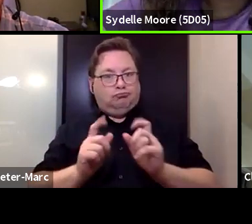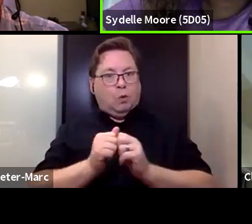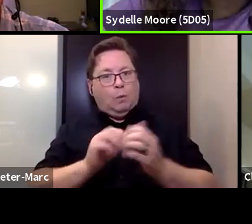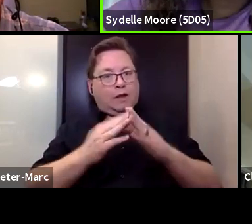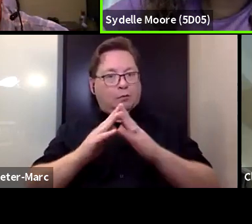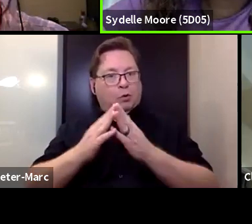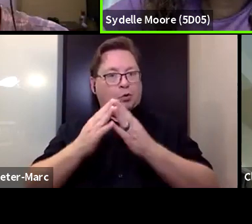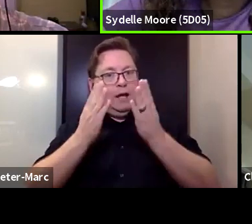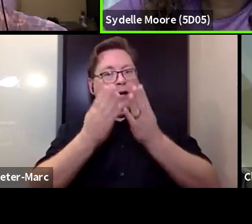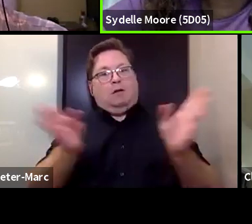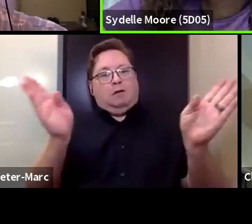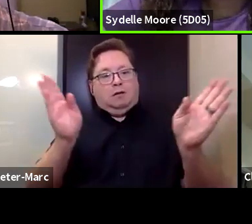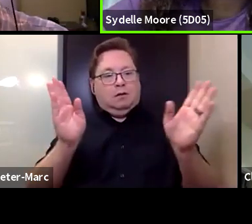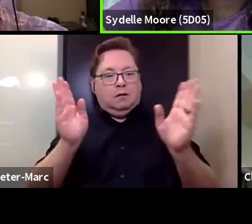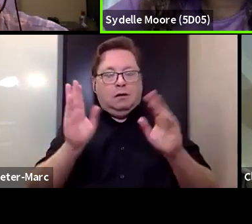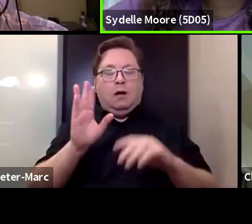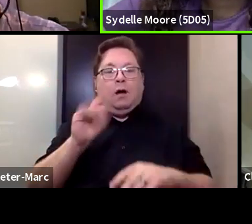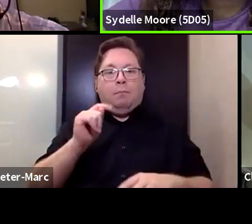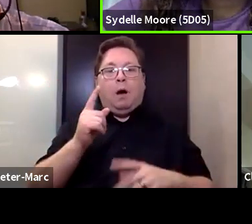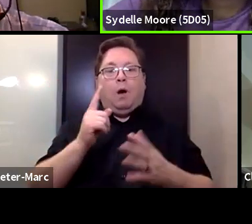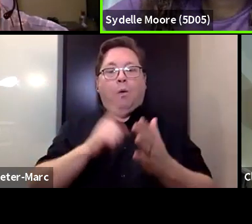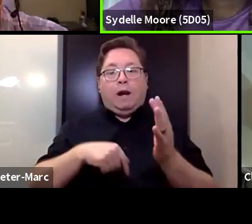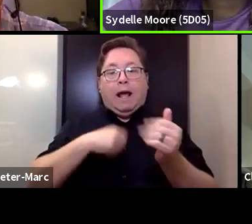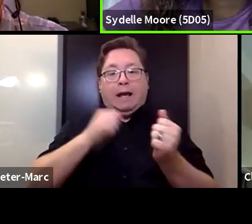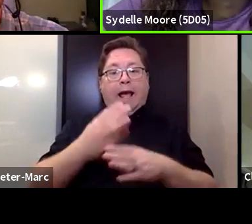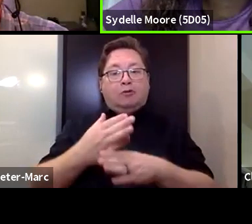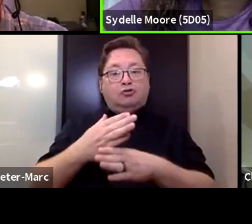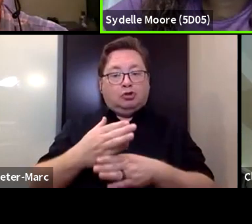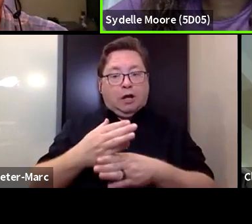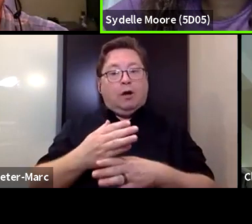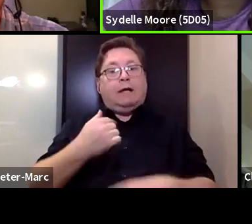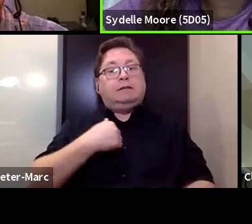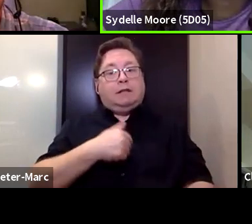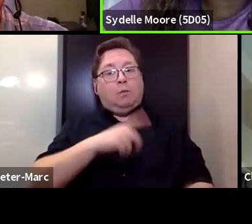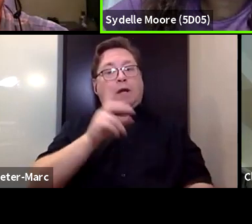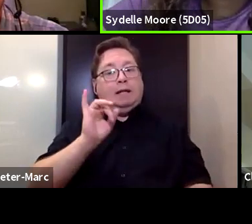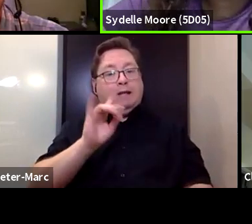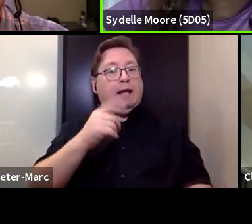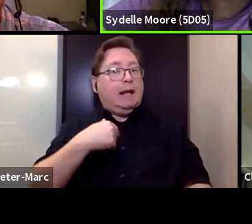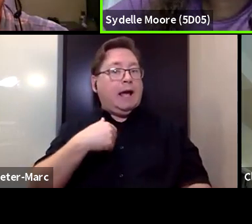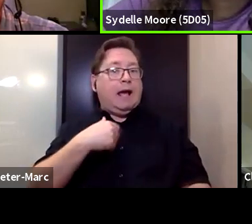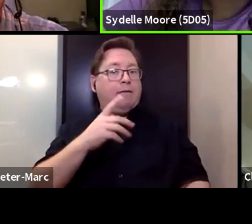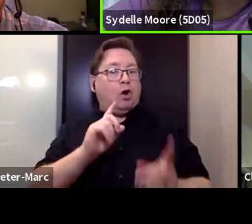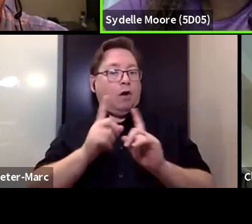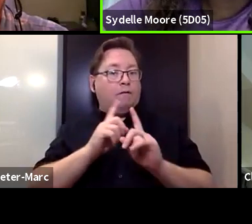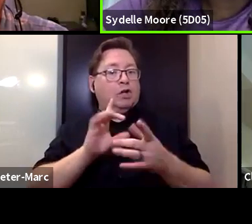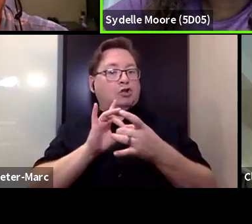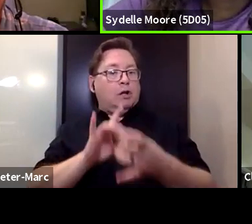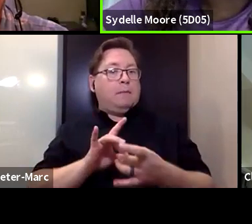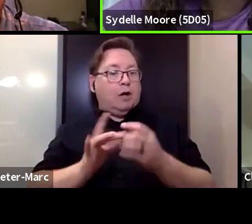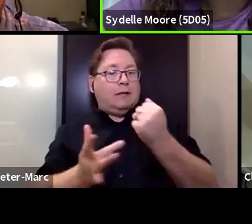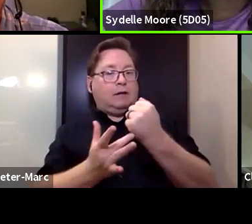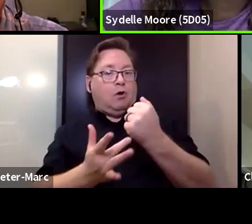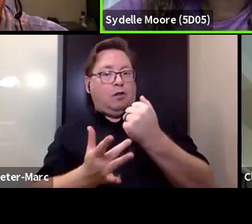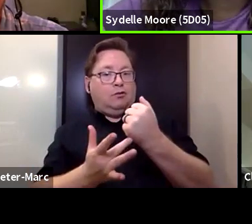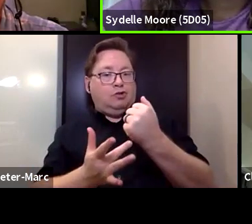overall. But what I can share with you is that we did have a conversation about technology